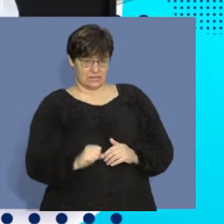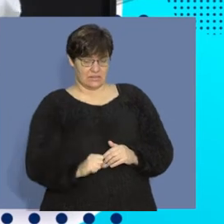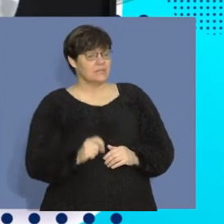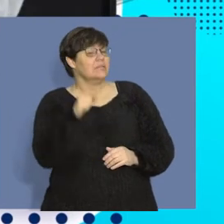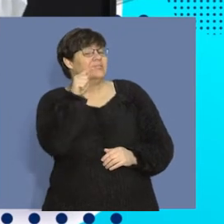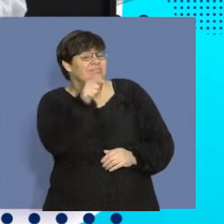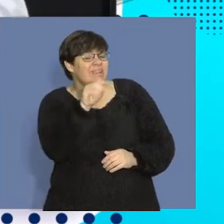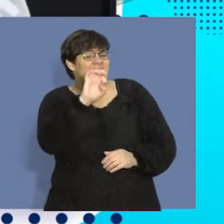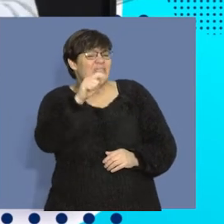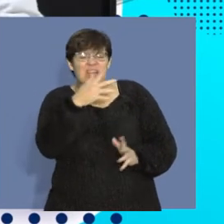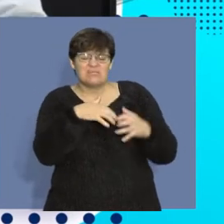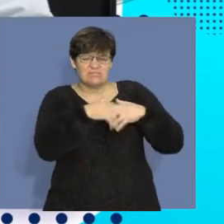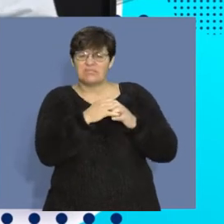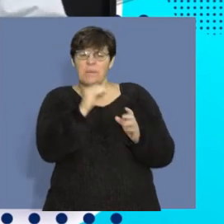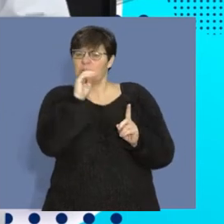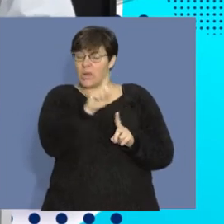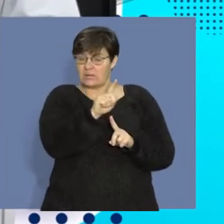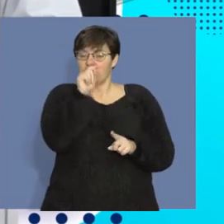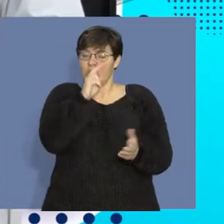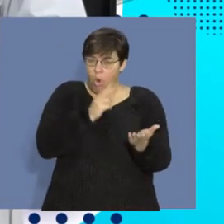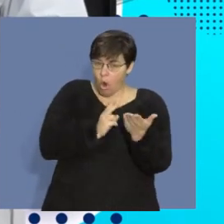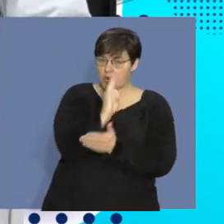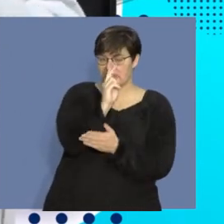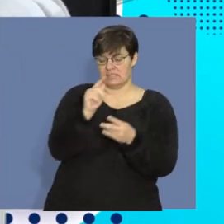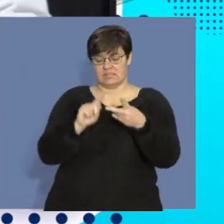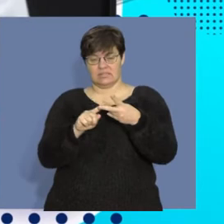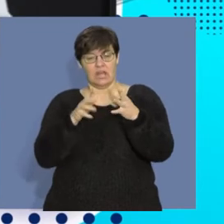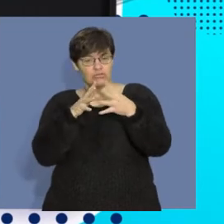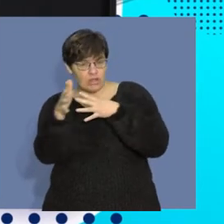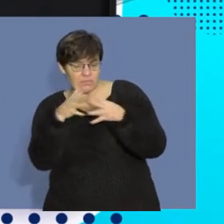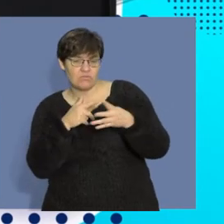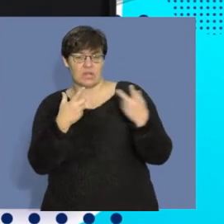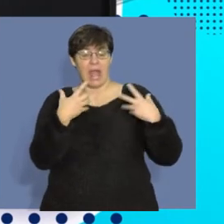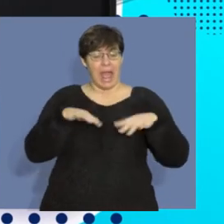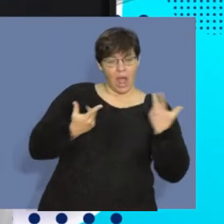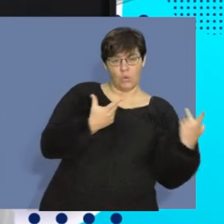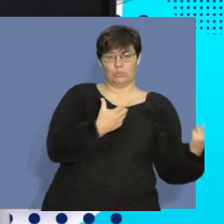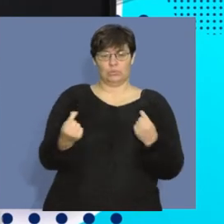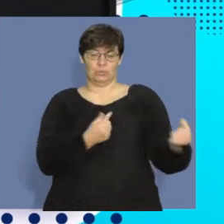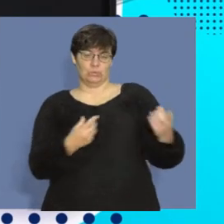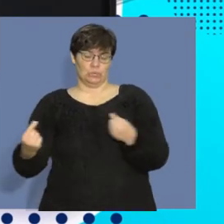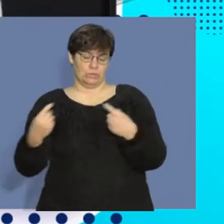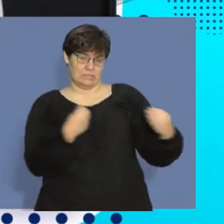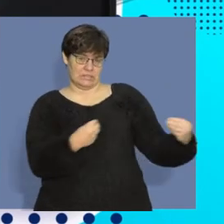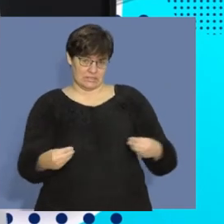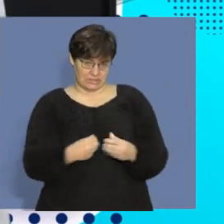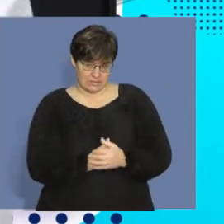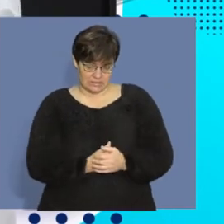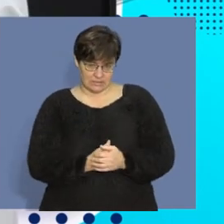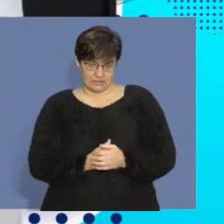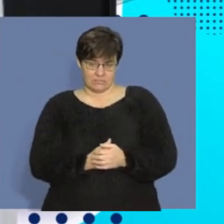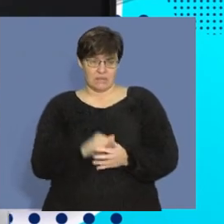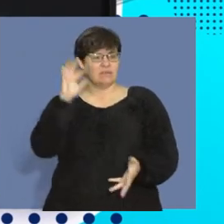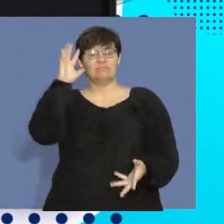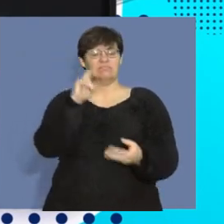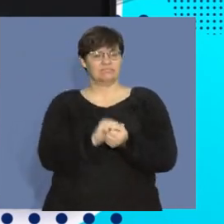honest and transparent in our dealings. So therefore, if we have to summarize this here, what would we